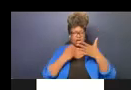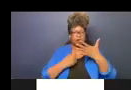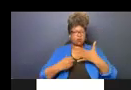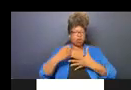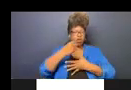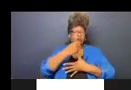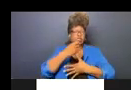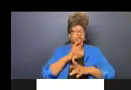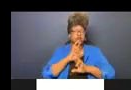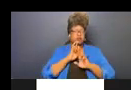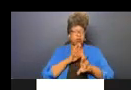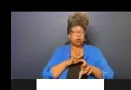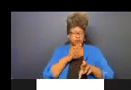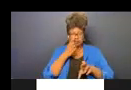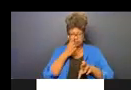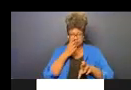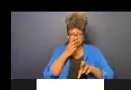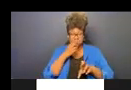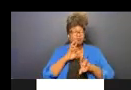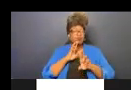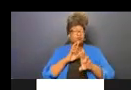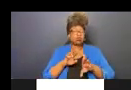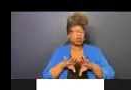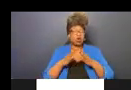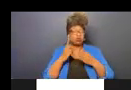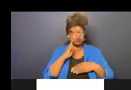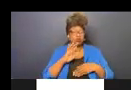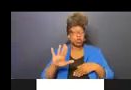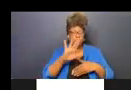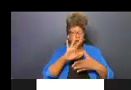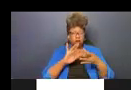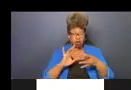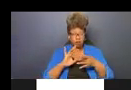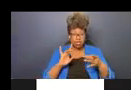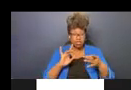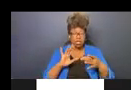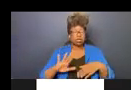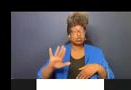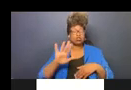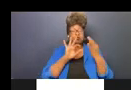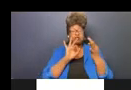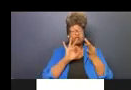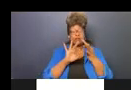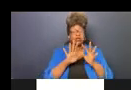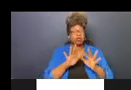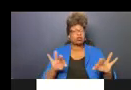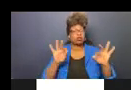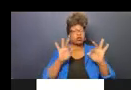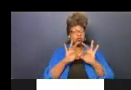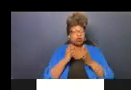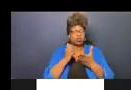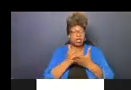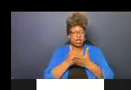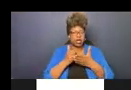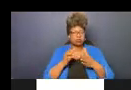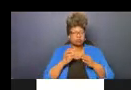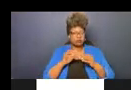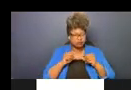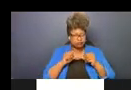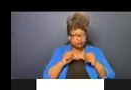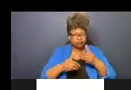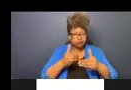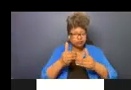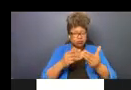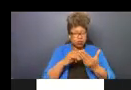these reports are open for comments. Your feedback on them is really important to help drive the project. The Vision and Priorities